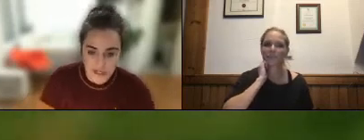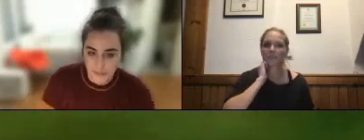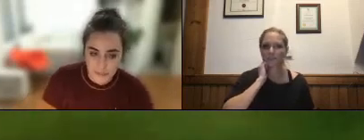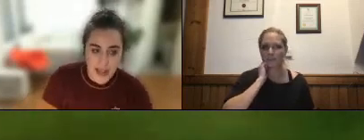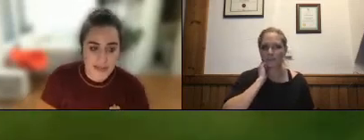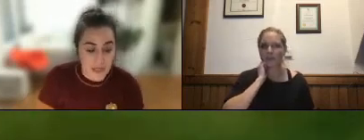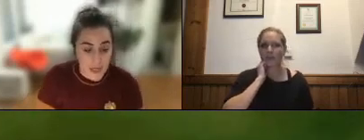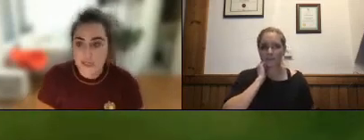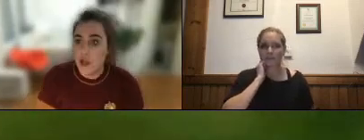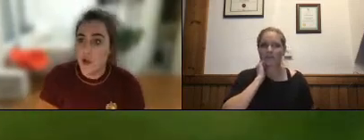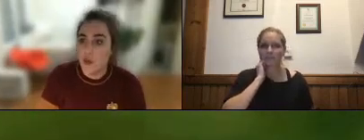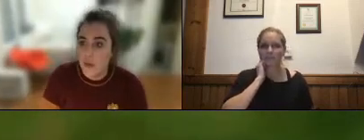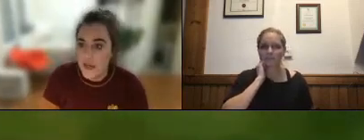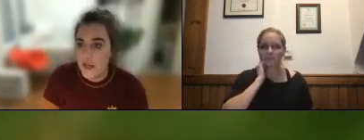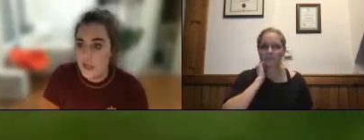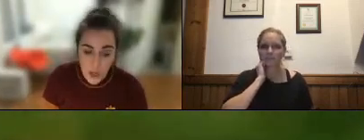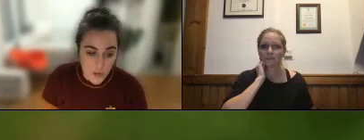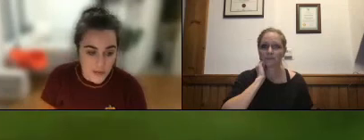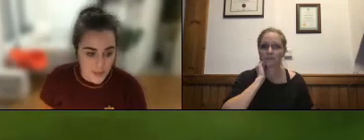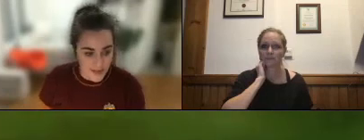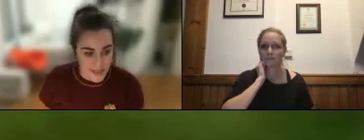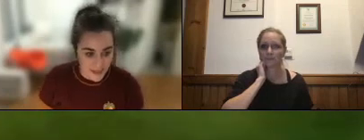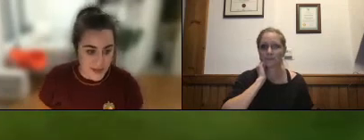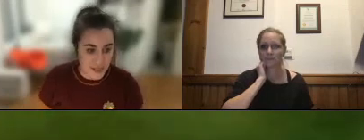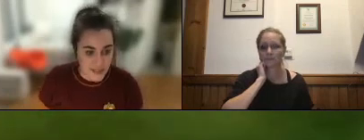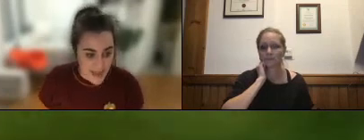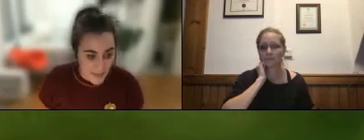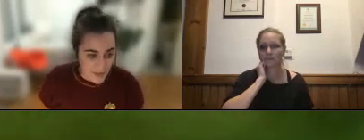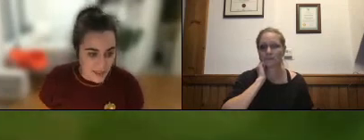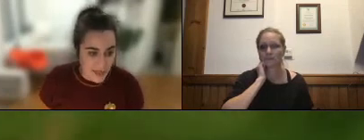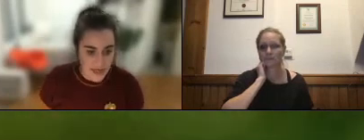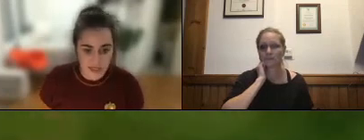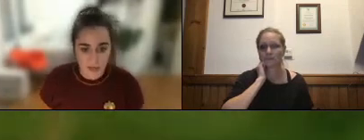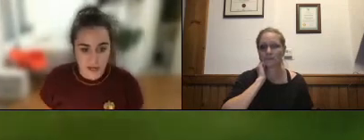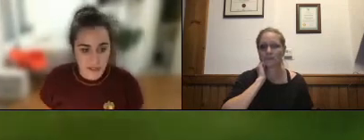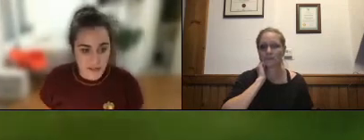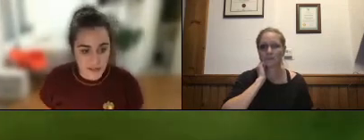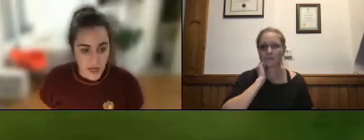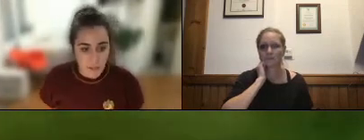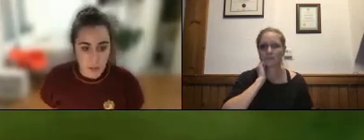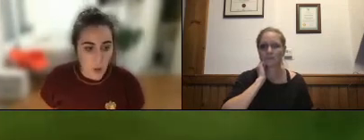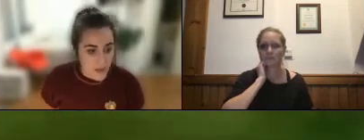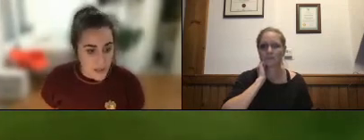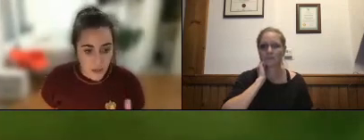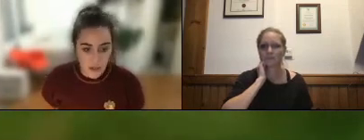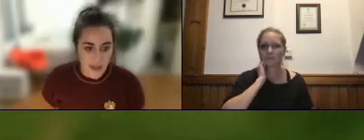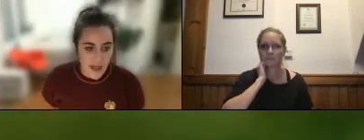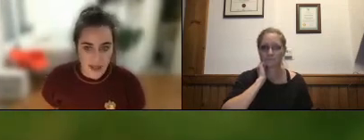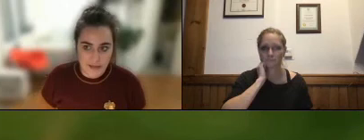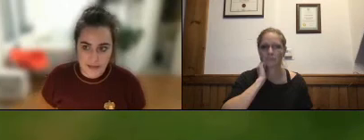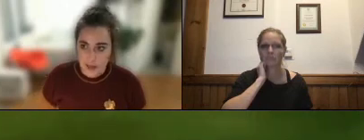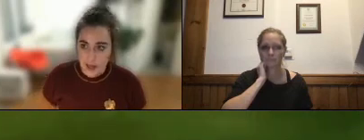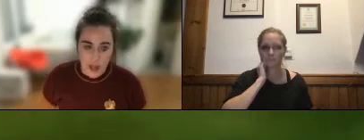great question. And so we know that somatic expansion is happening in HD patients, but what we don't know